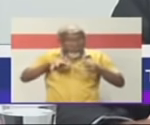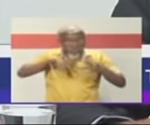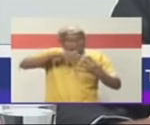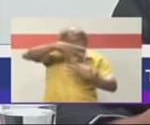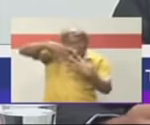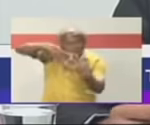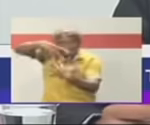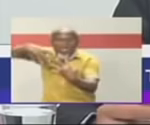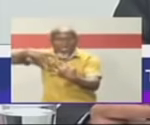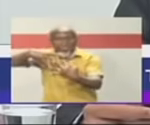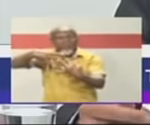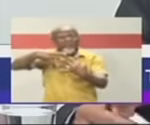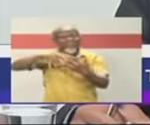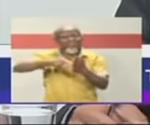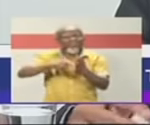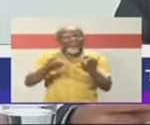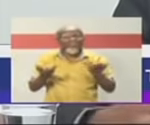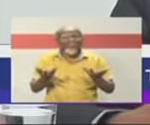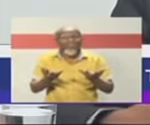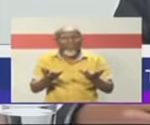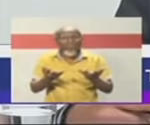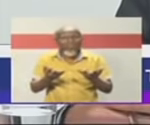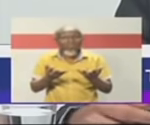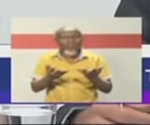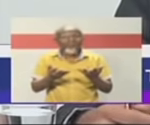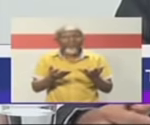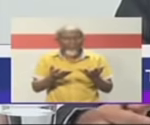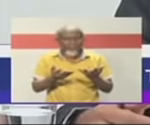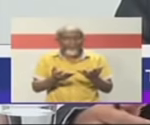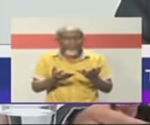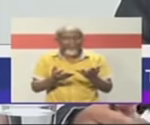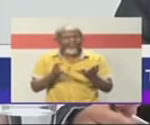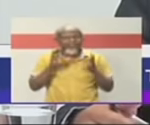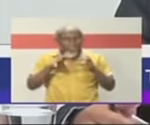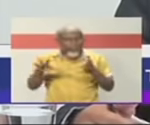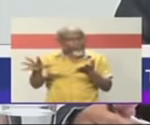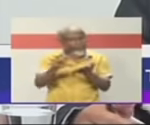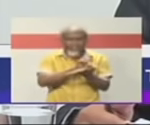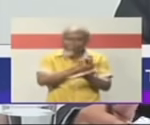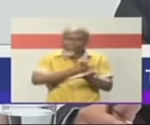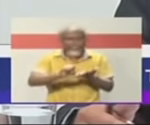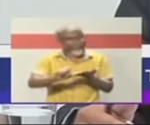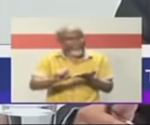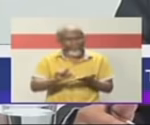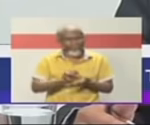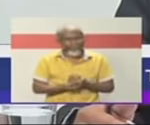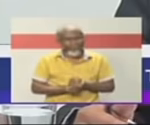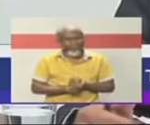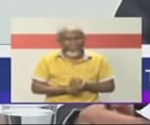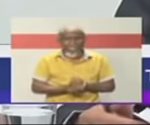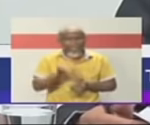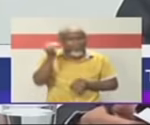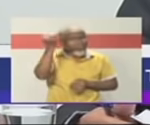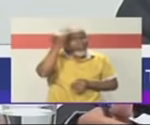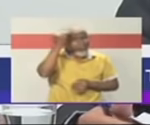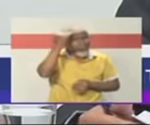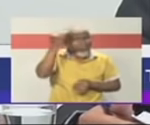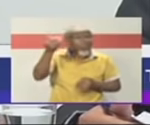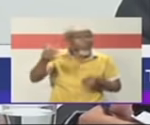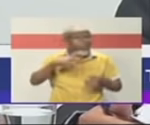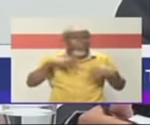it is a recipe for disaster. Ladies and gentlemen, I know we are tired. All of us are